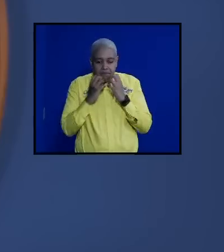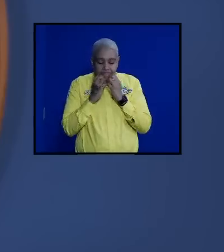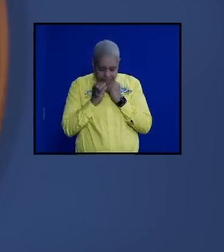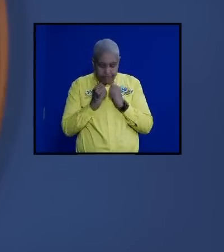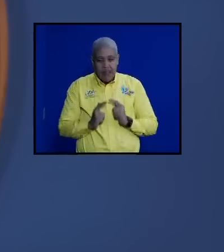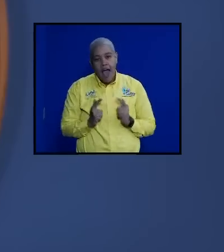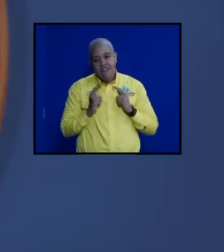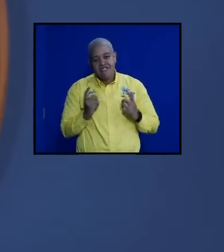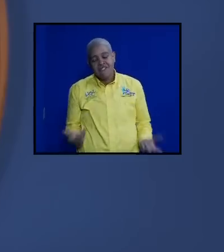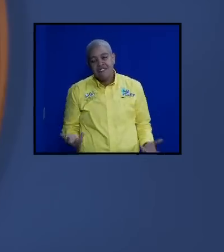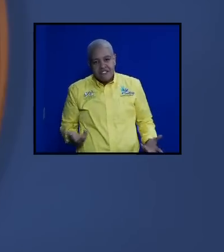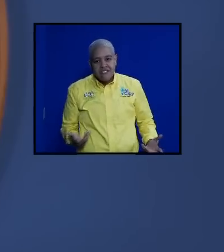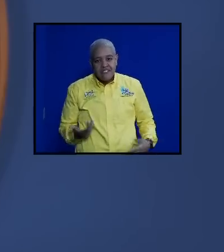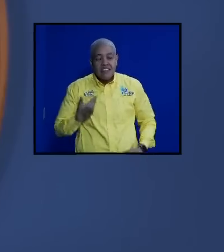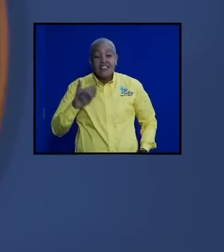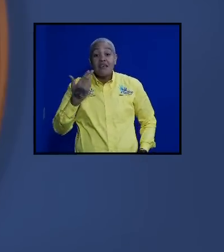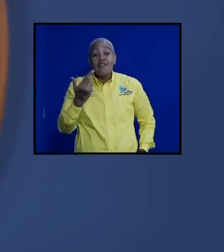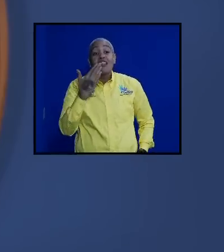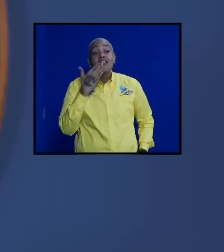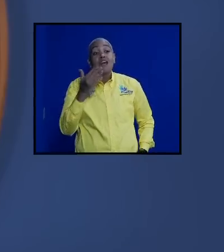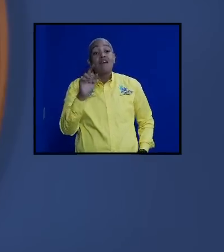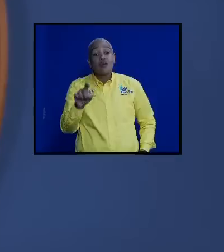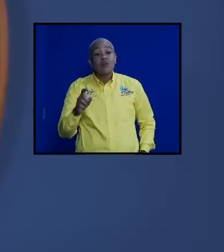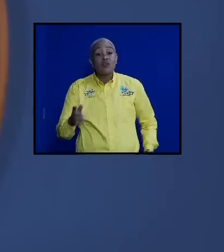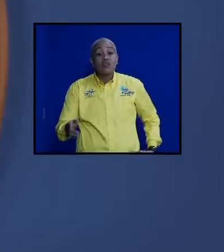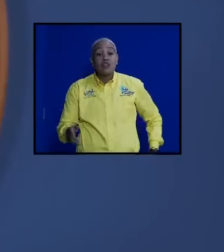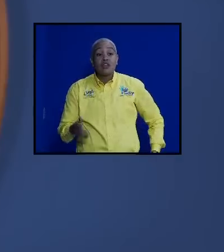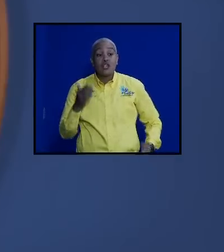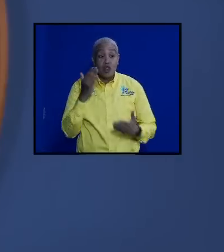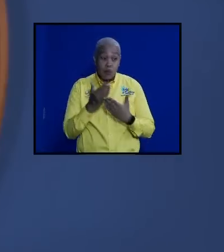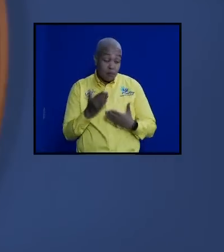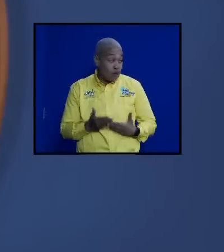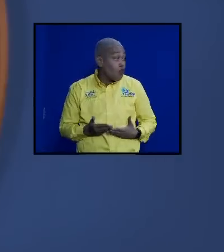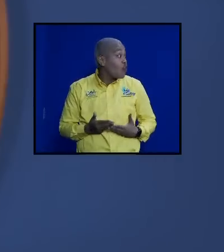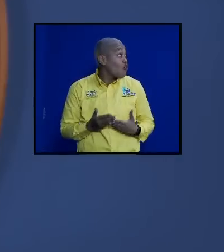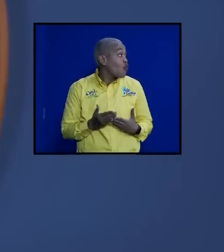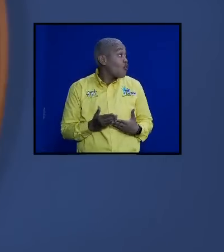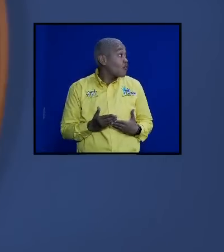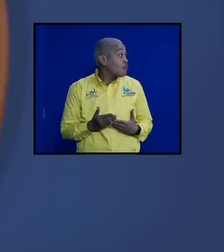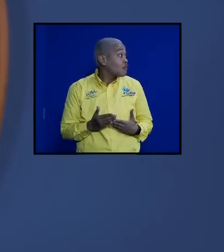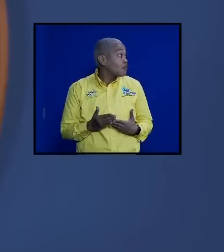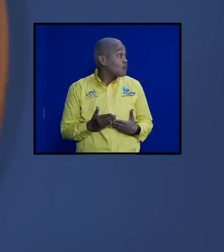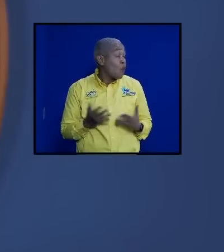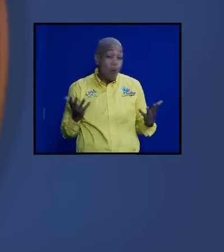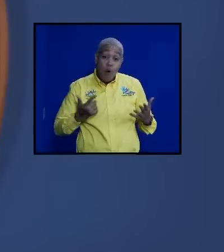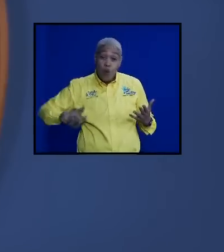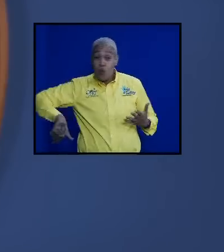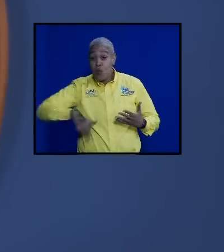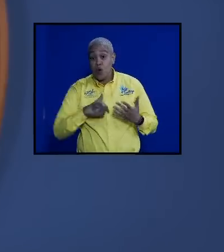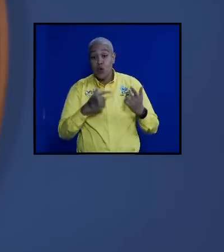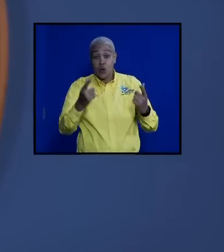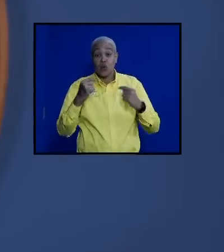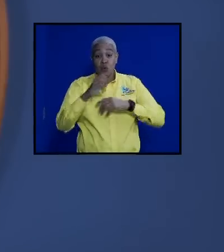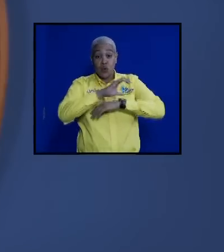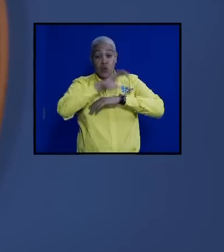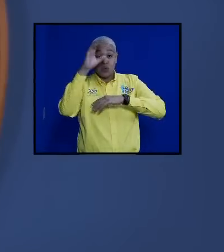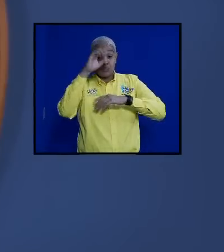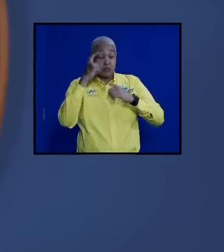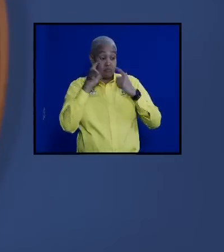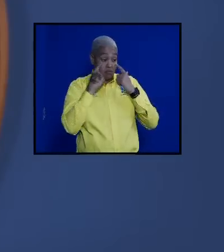my friend, I thank you for the question. The proof of what we are doing, the Christmas pudding